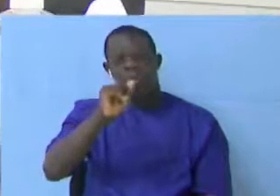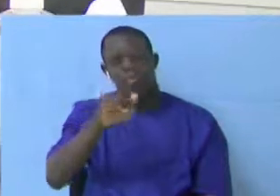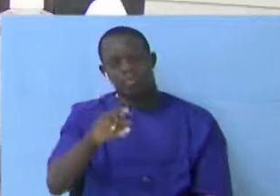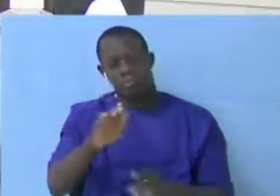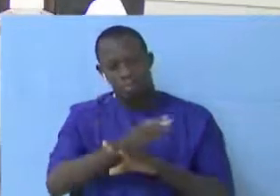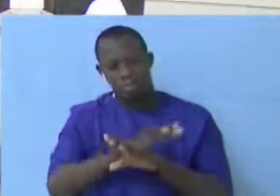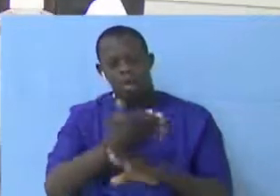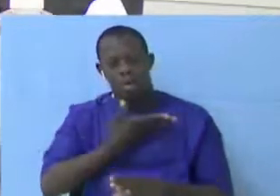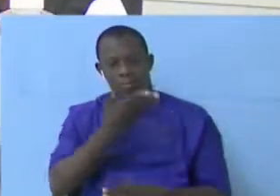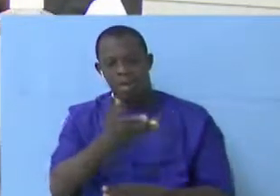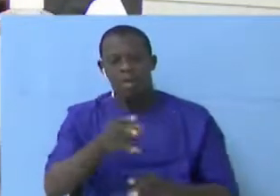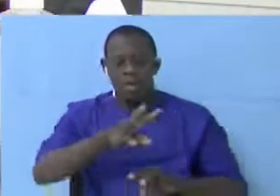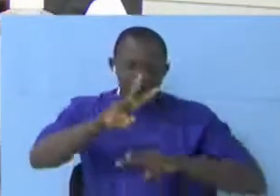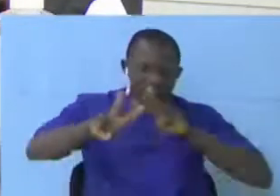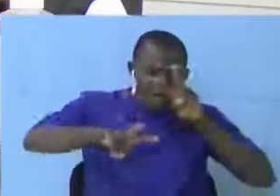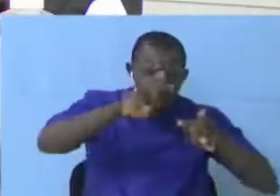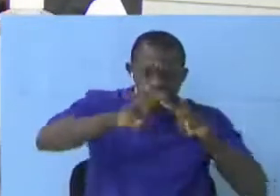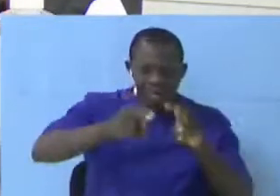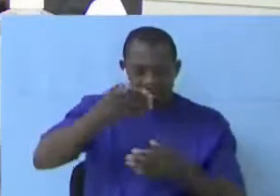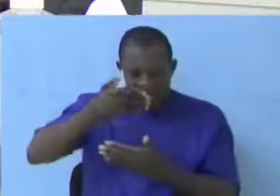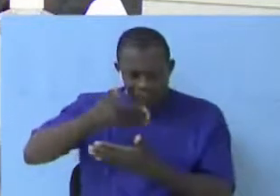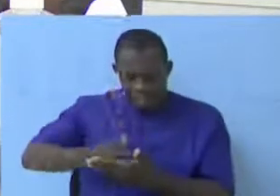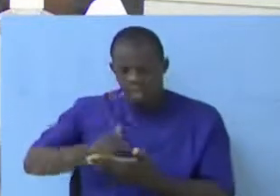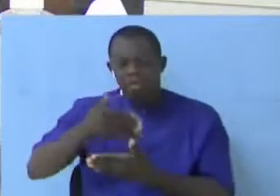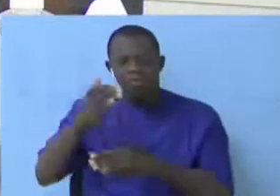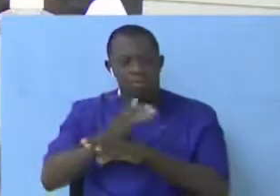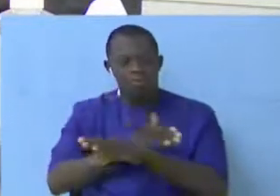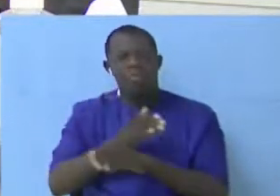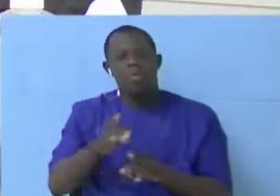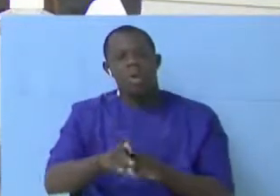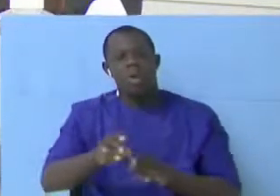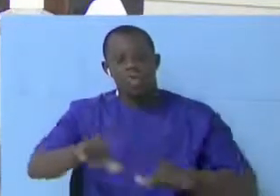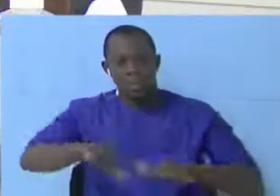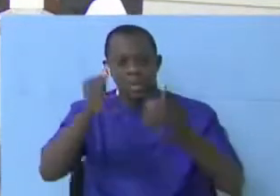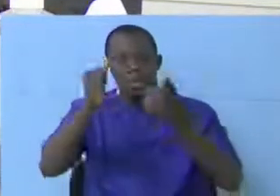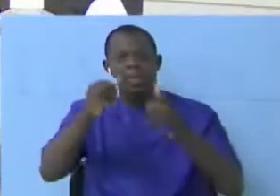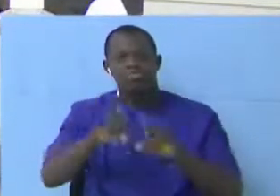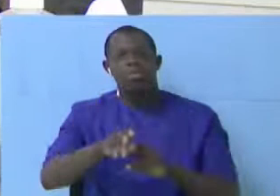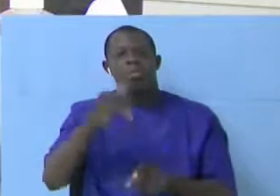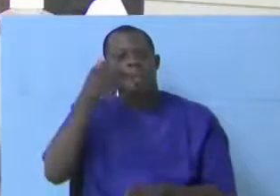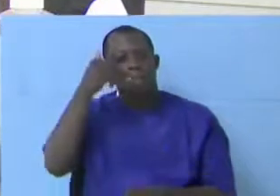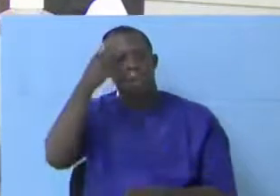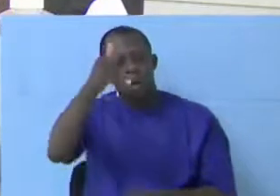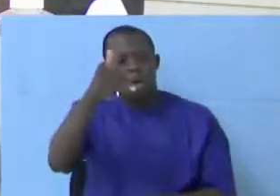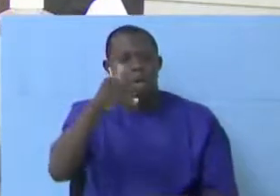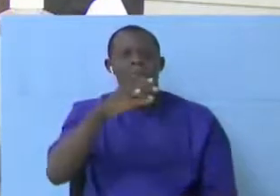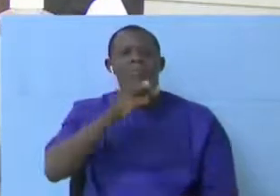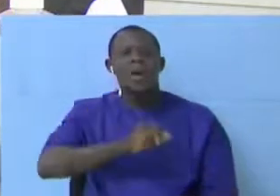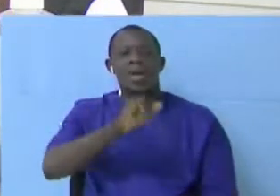So we looked at that file, and then we started calling this Tunka.